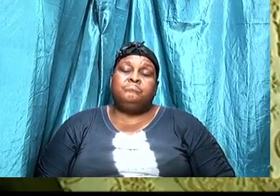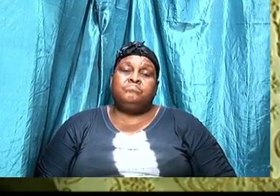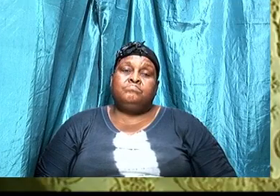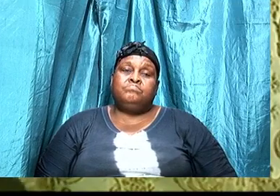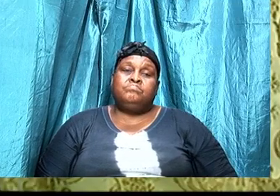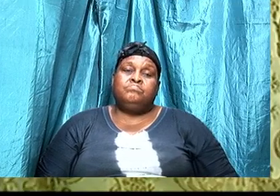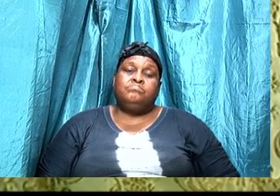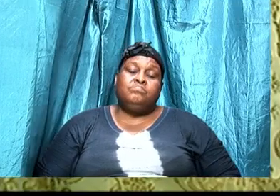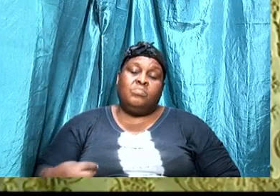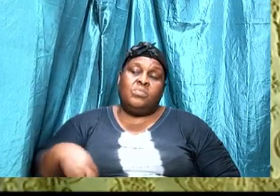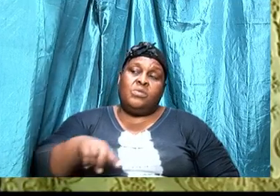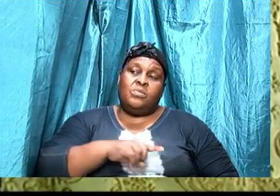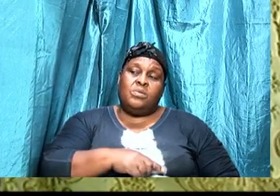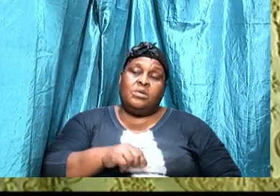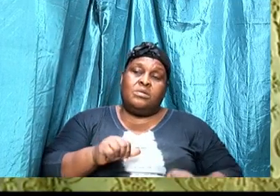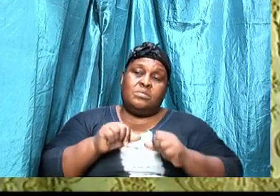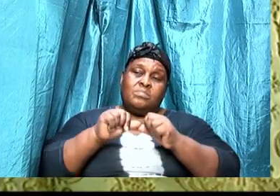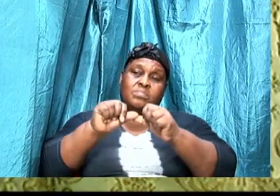And we will continue